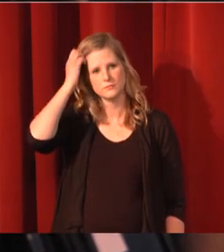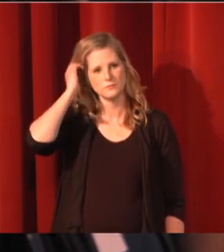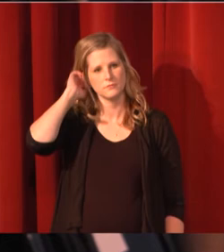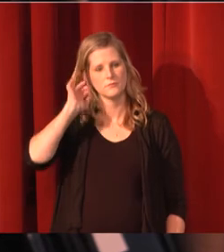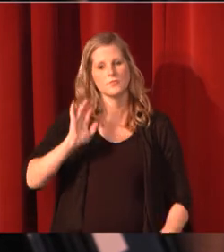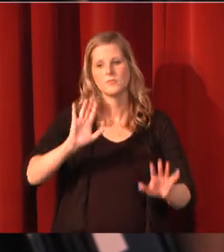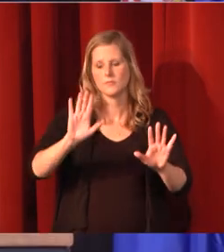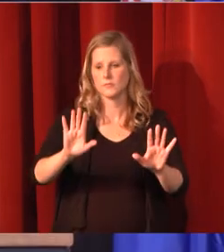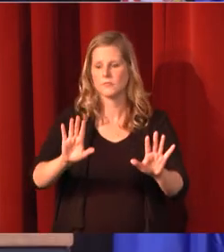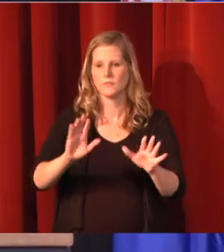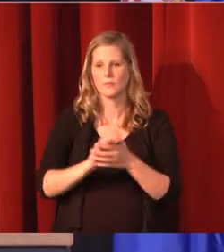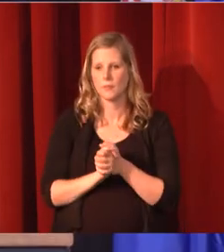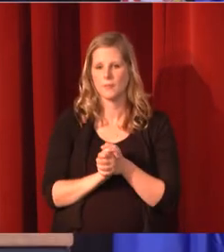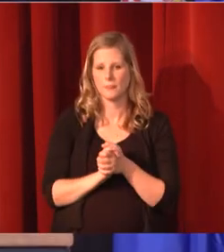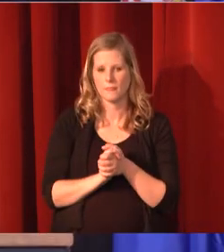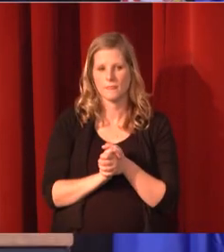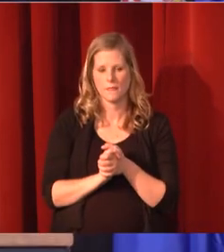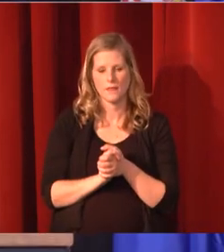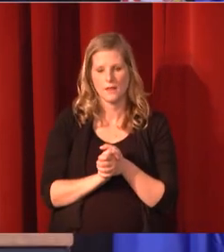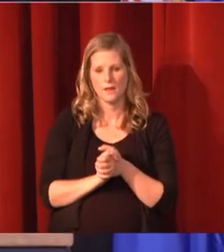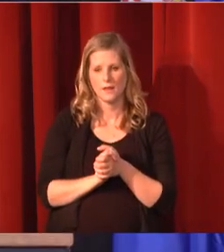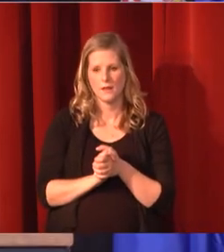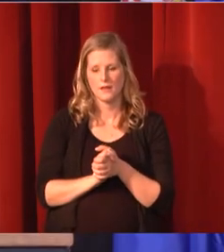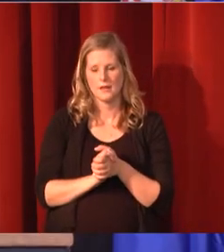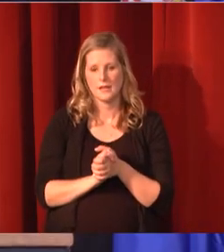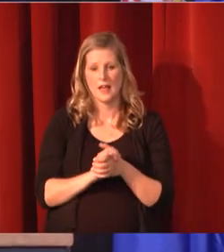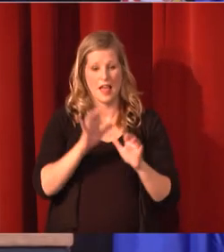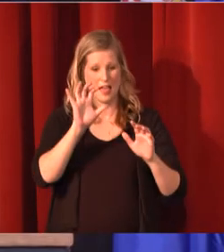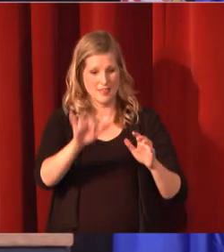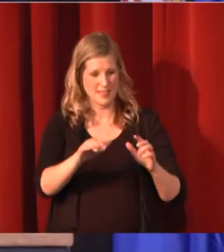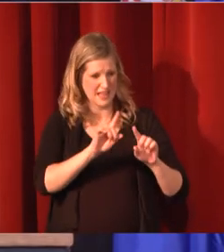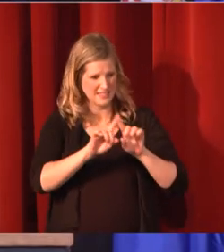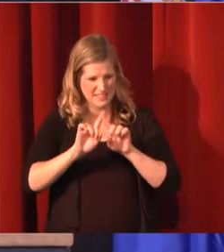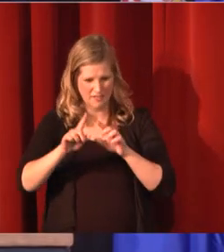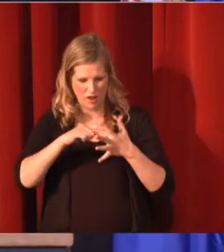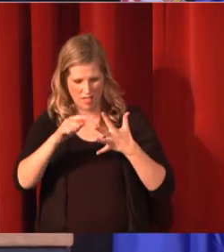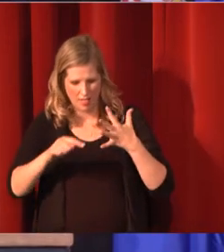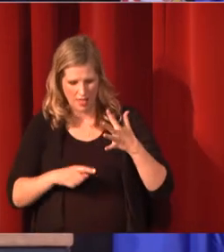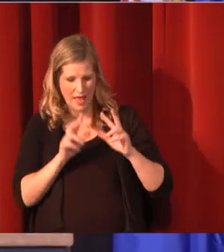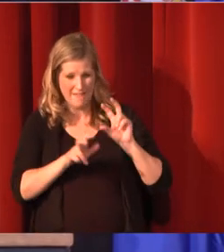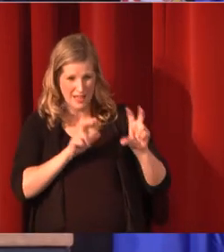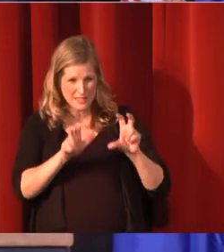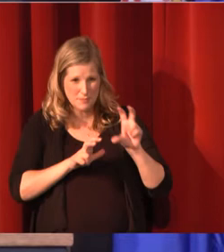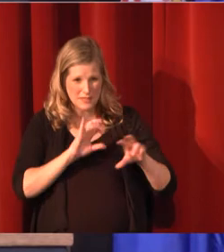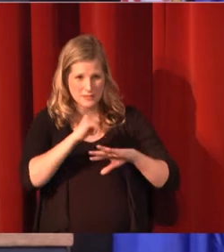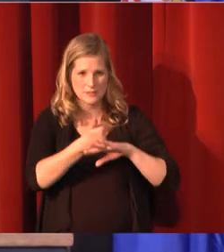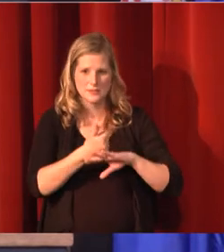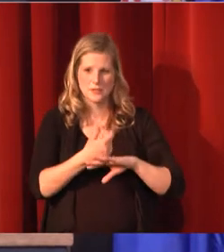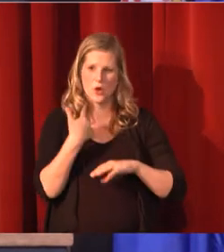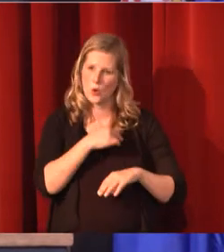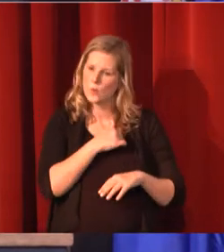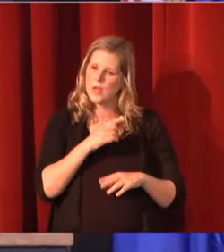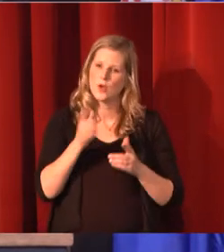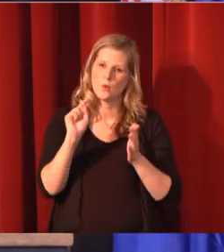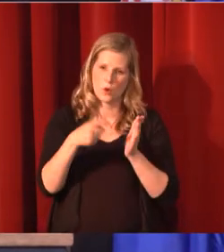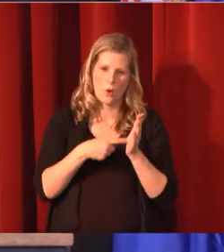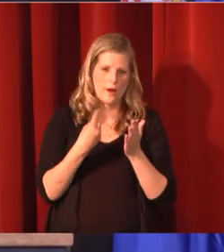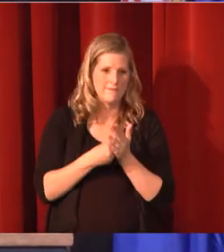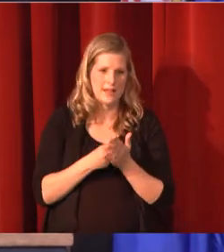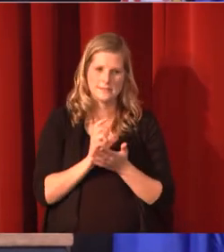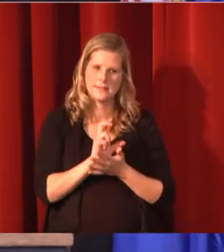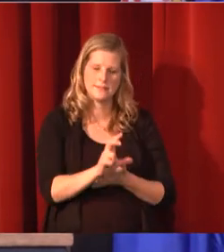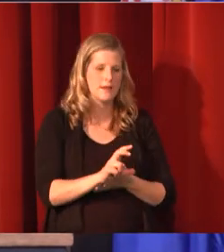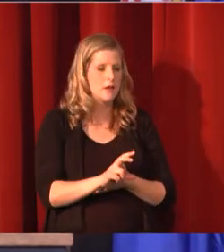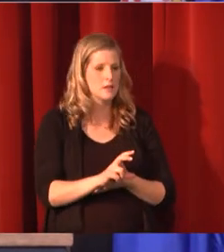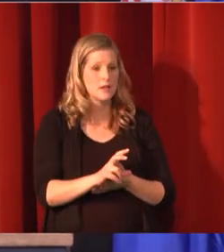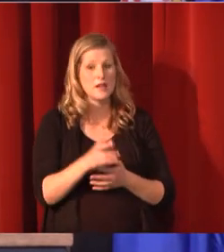sustaining these public investments will require investment so growing